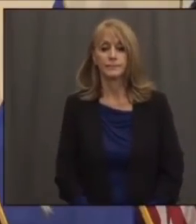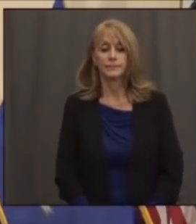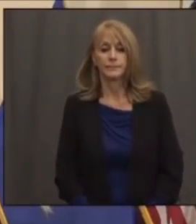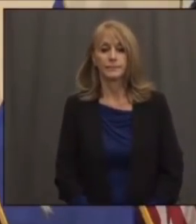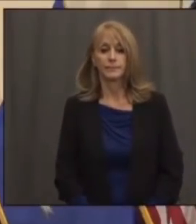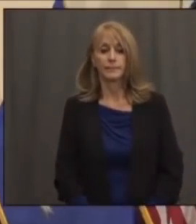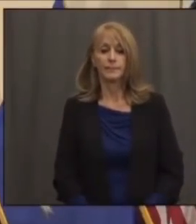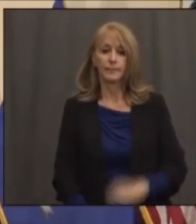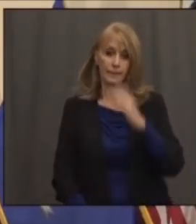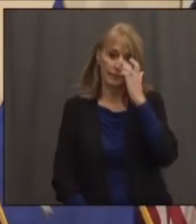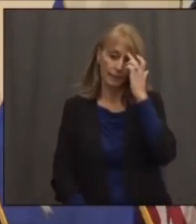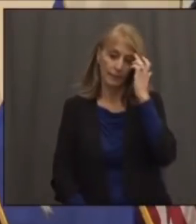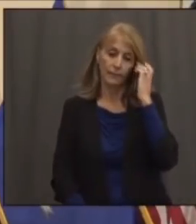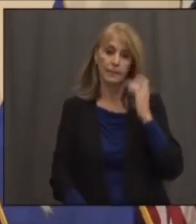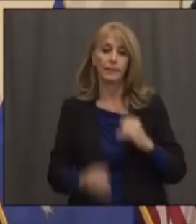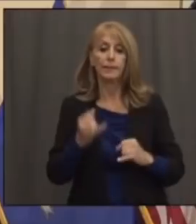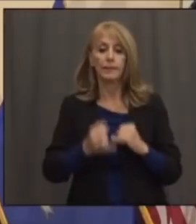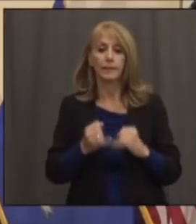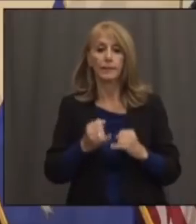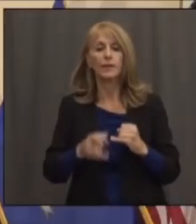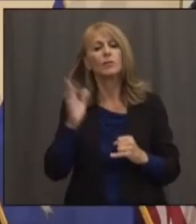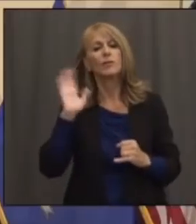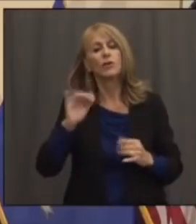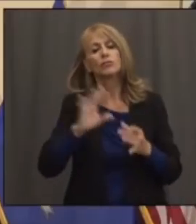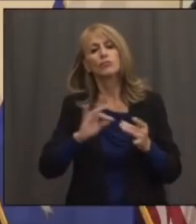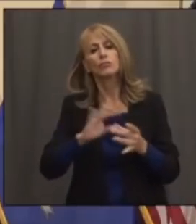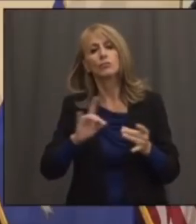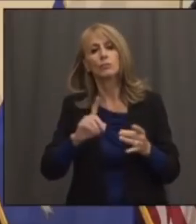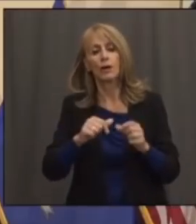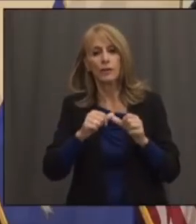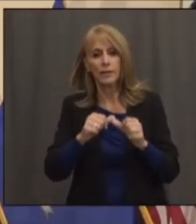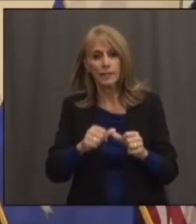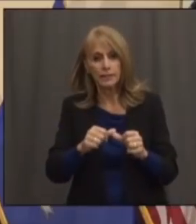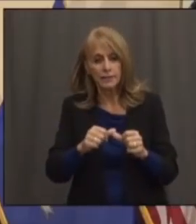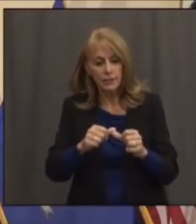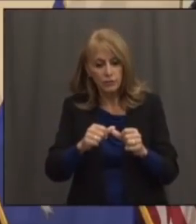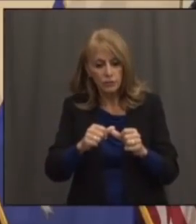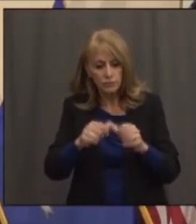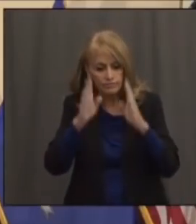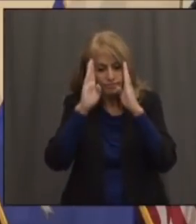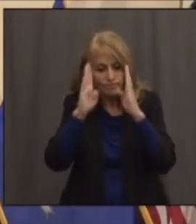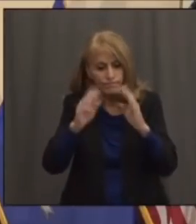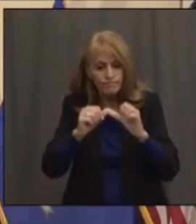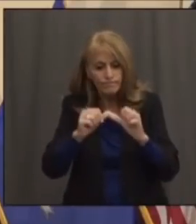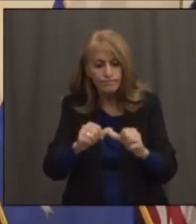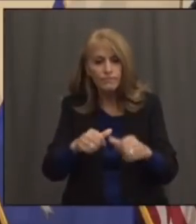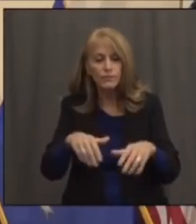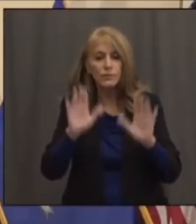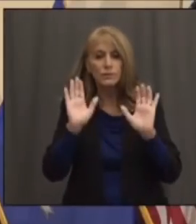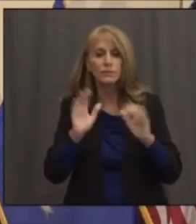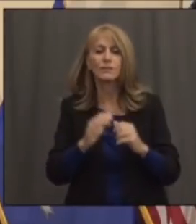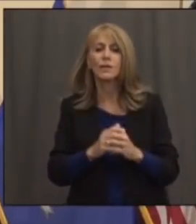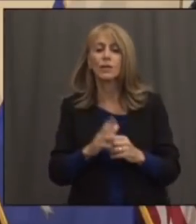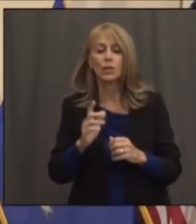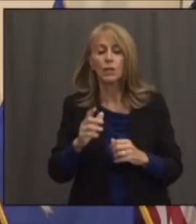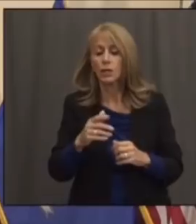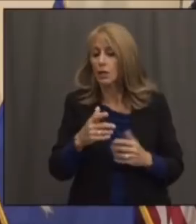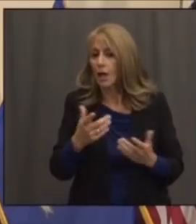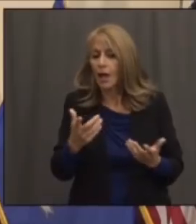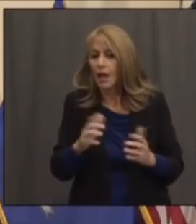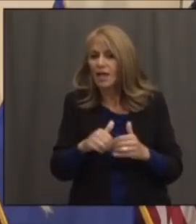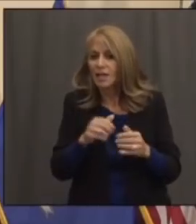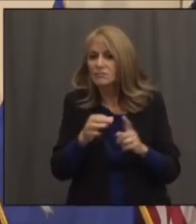And then one last question for you there. You mentioned the continued vigilance. Can you talk to me a bit about what form that vigilance is